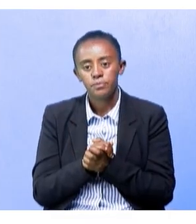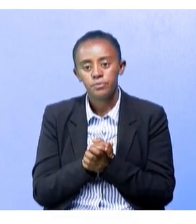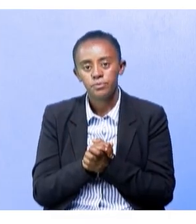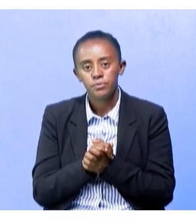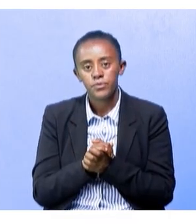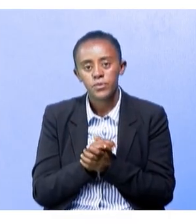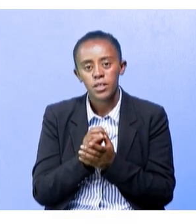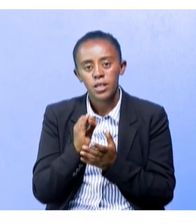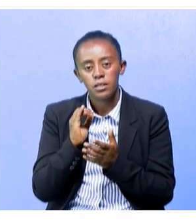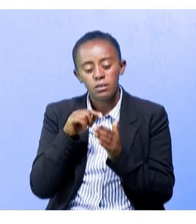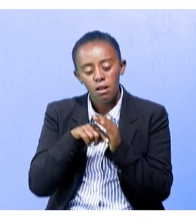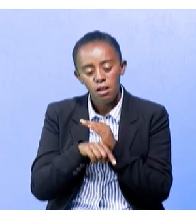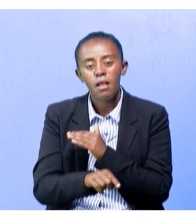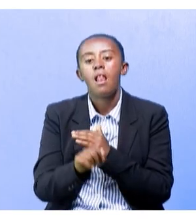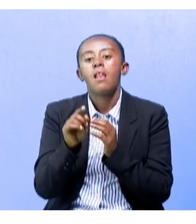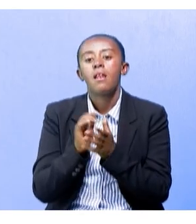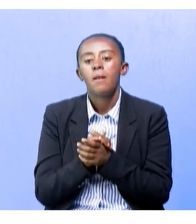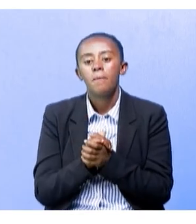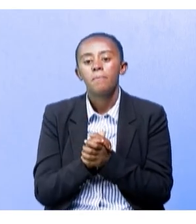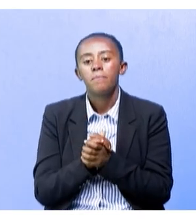in detail.